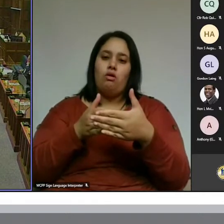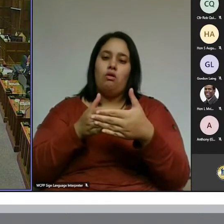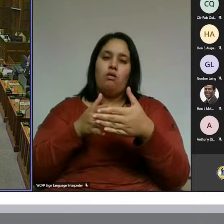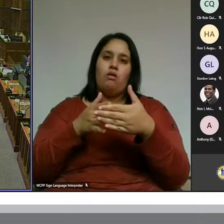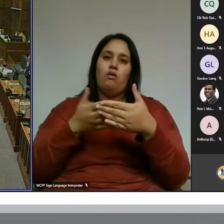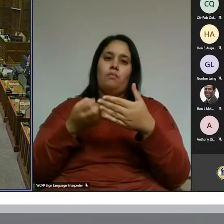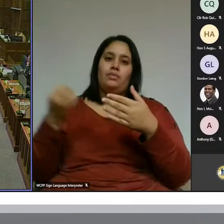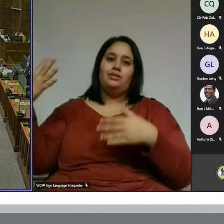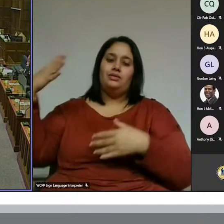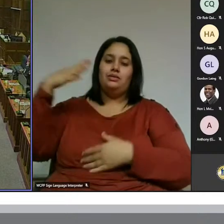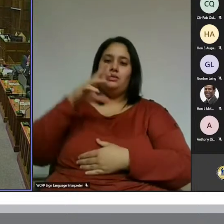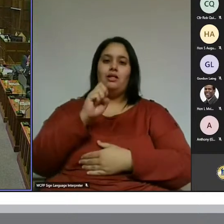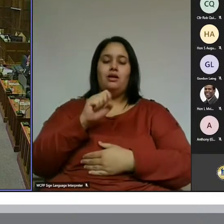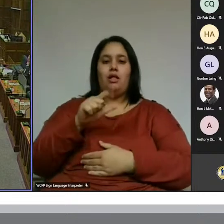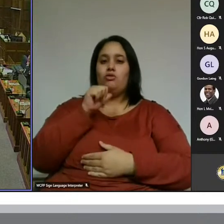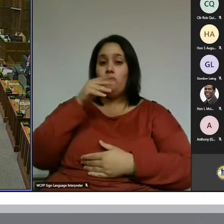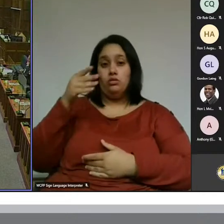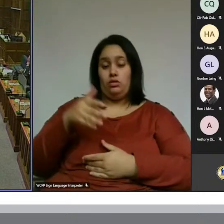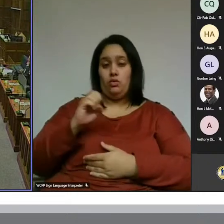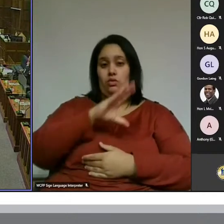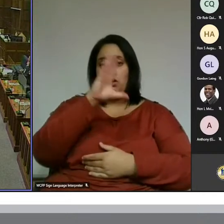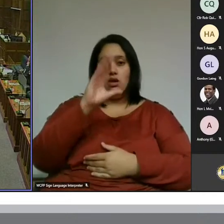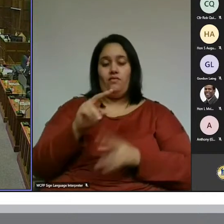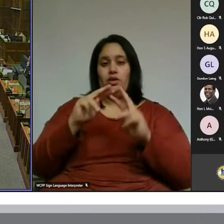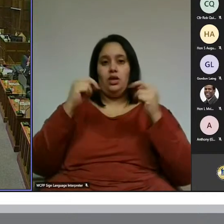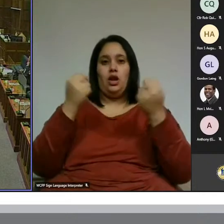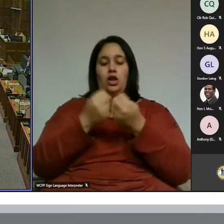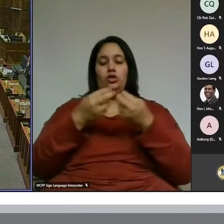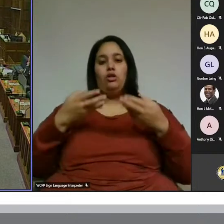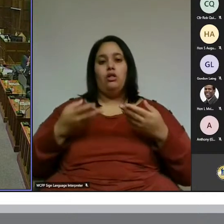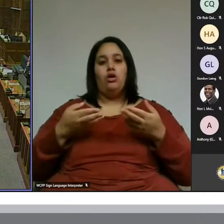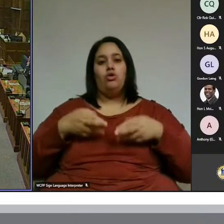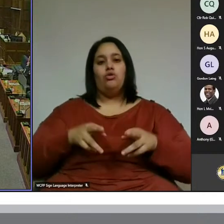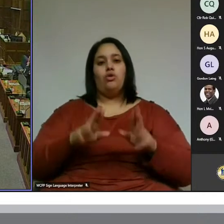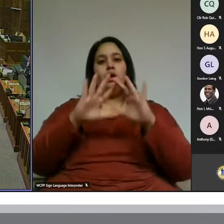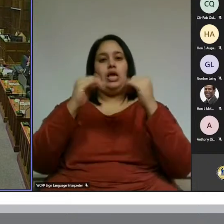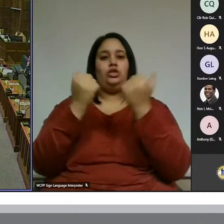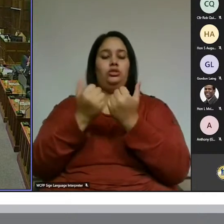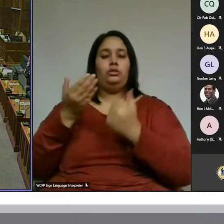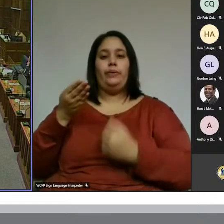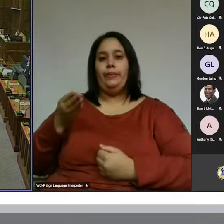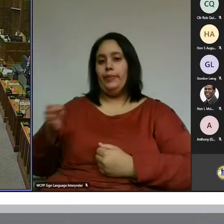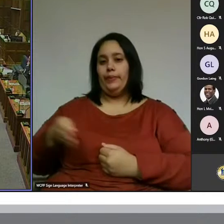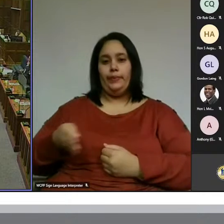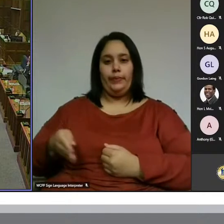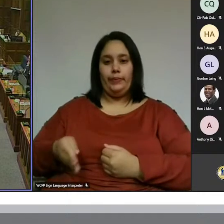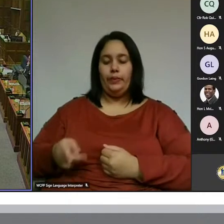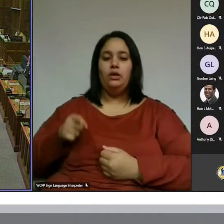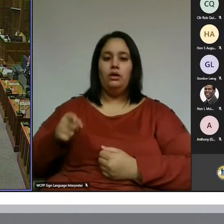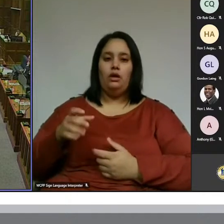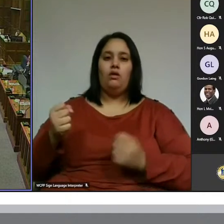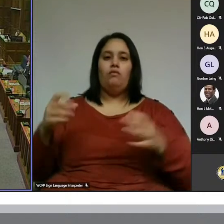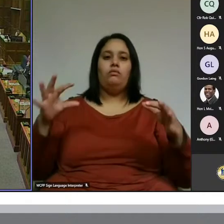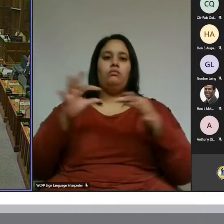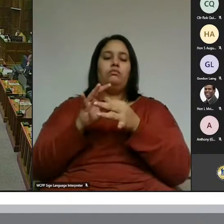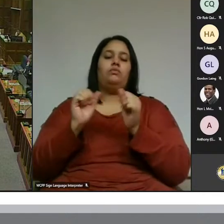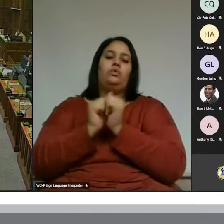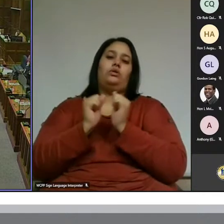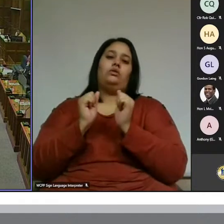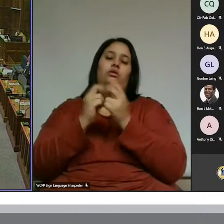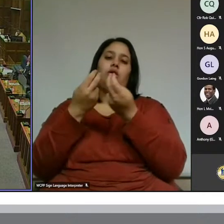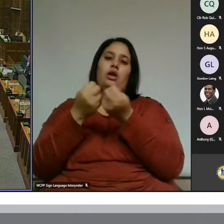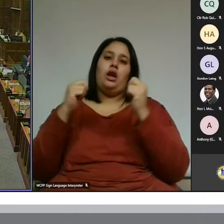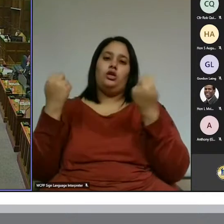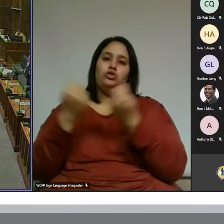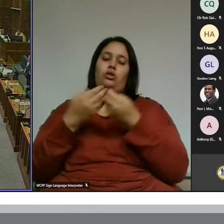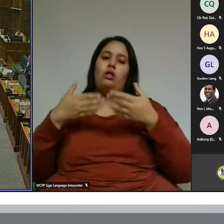SANRAL is not in the room, the South African National Road Agency, but they have a huge role to play with N1 national